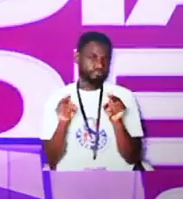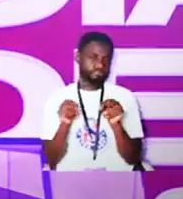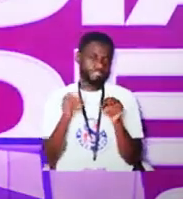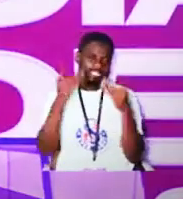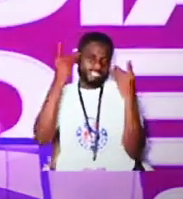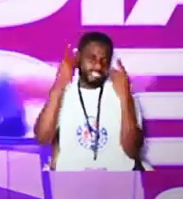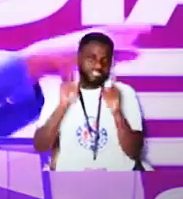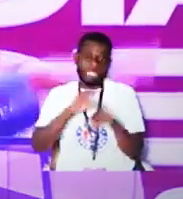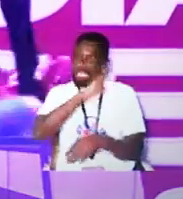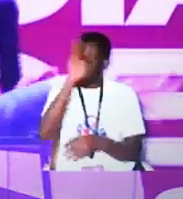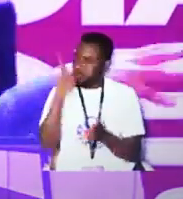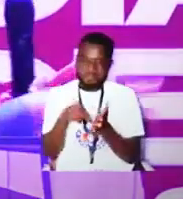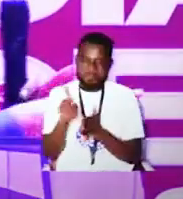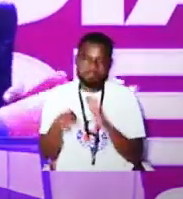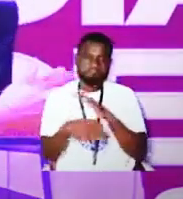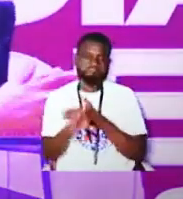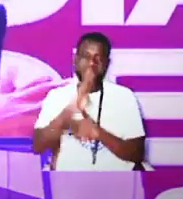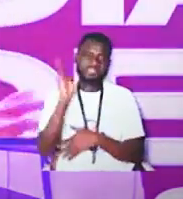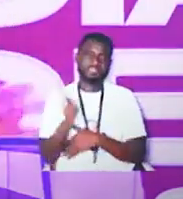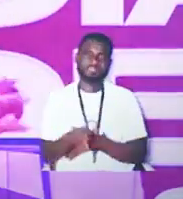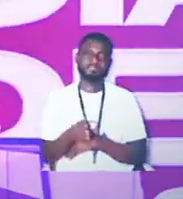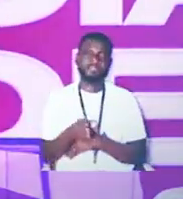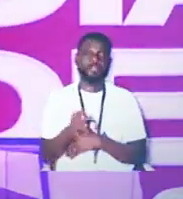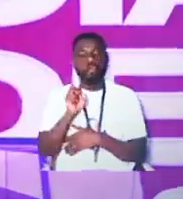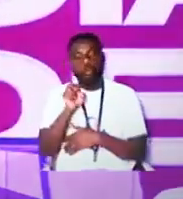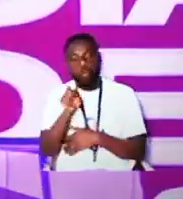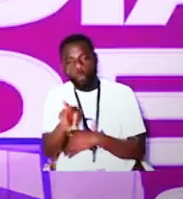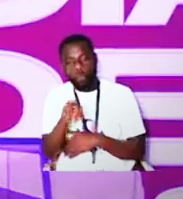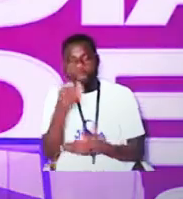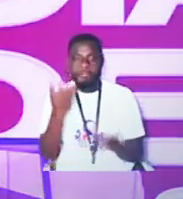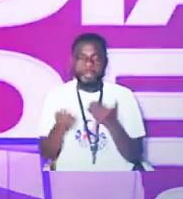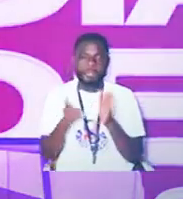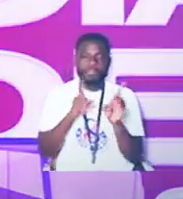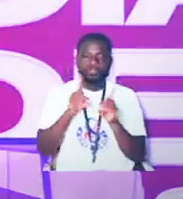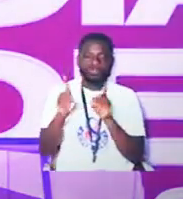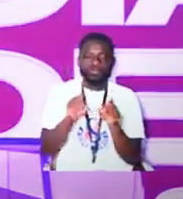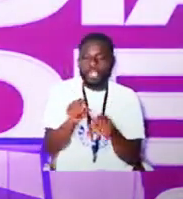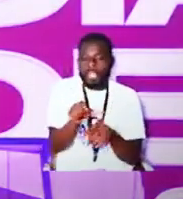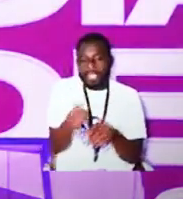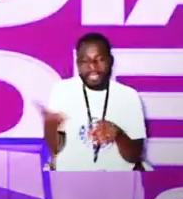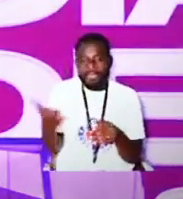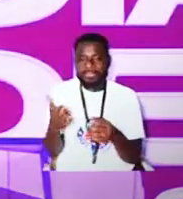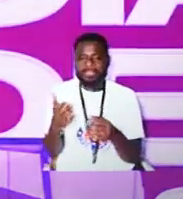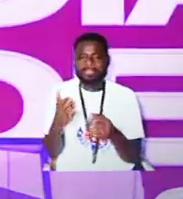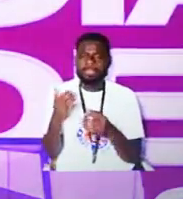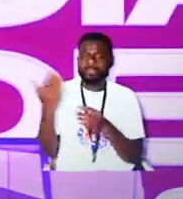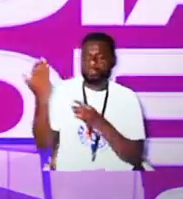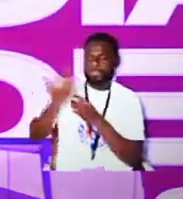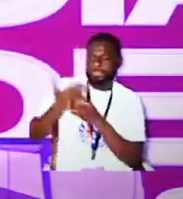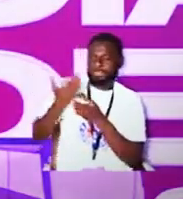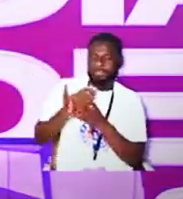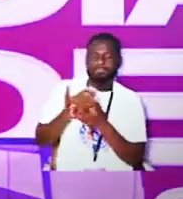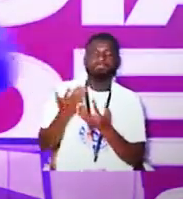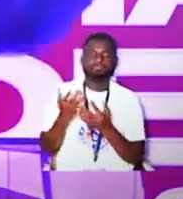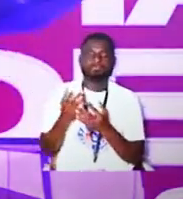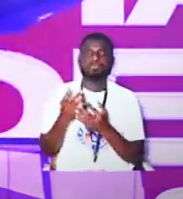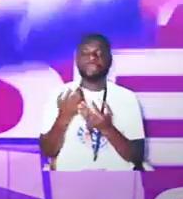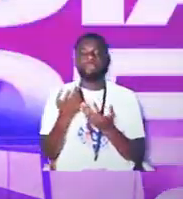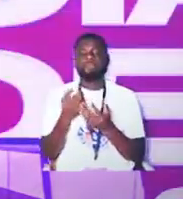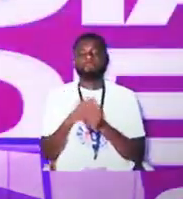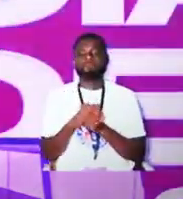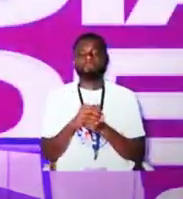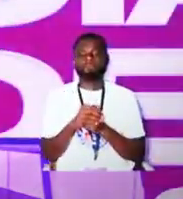or maybe do anything that will disturb his conscience. Now he was on his way